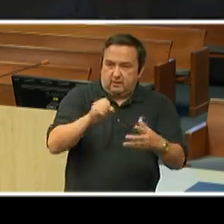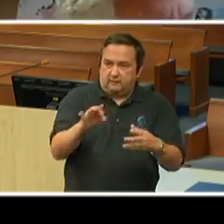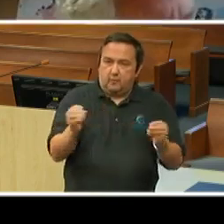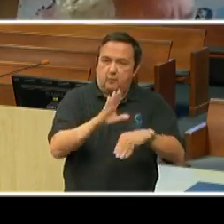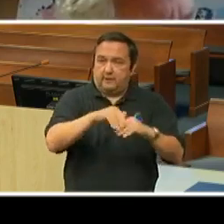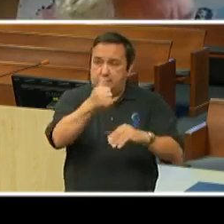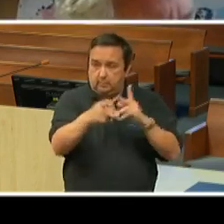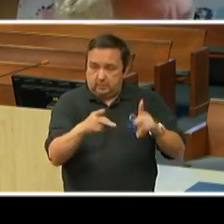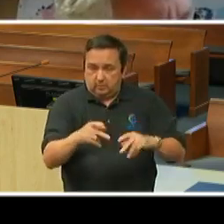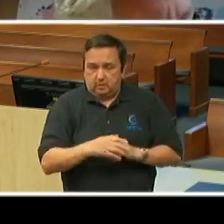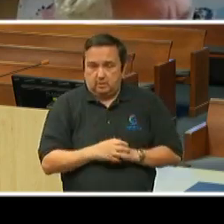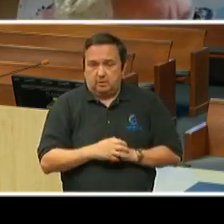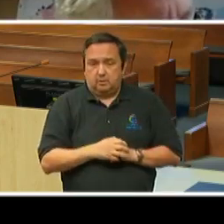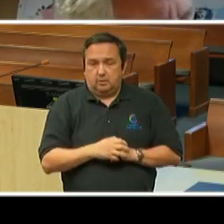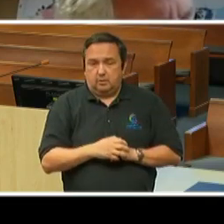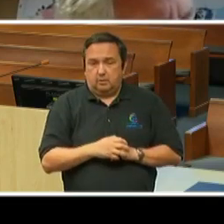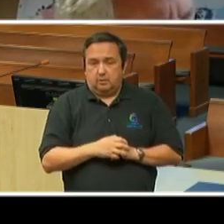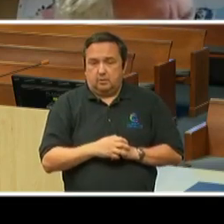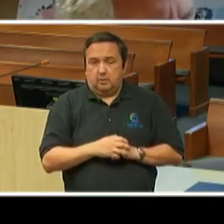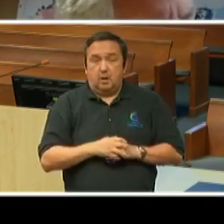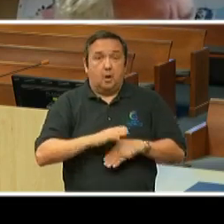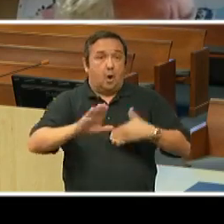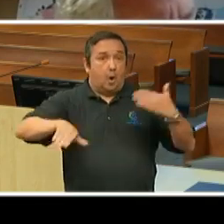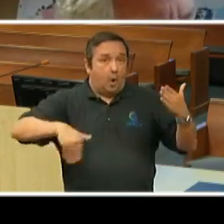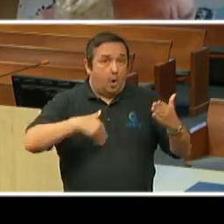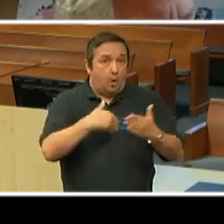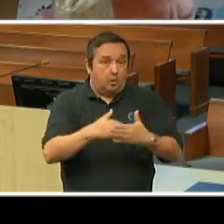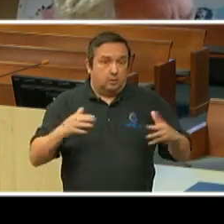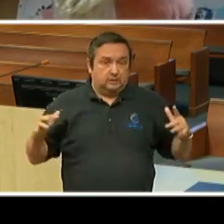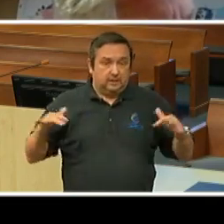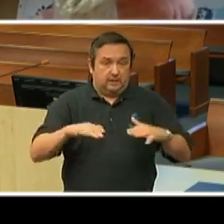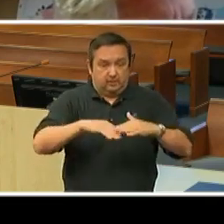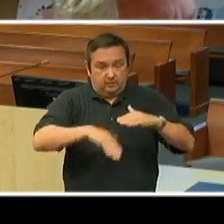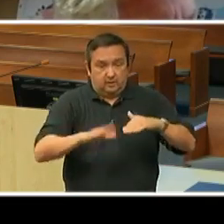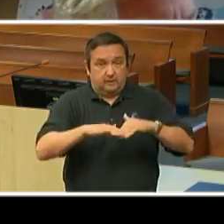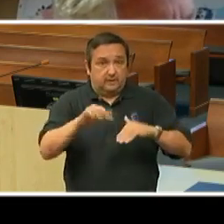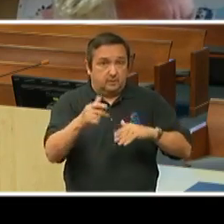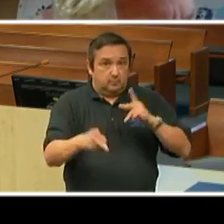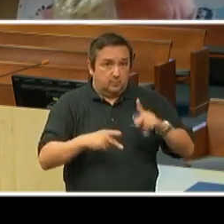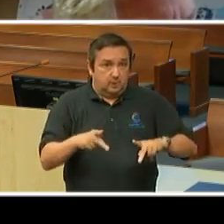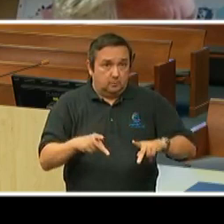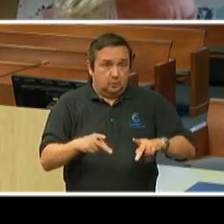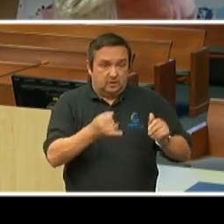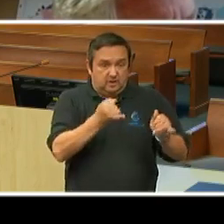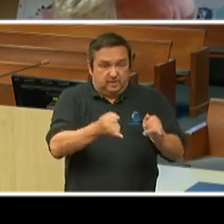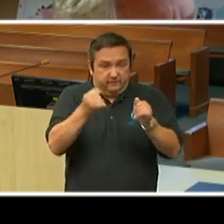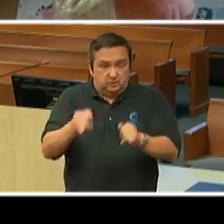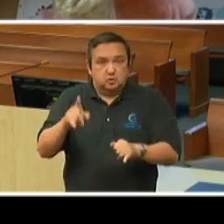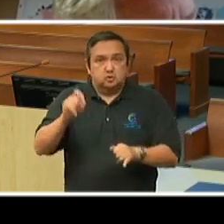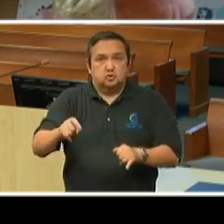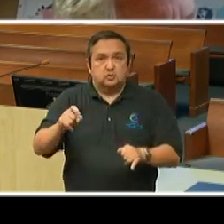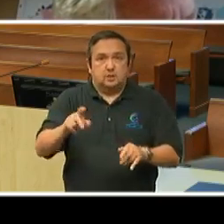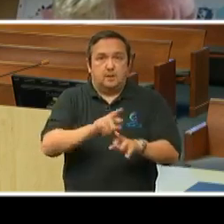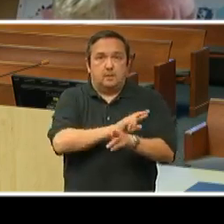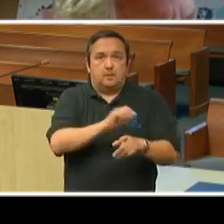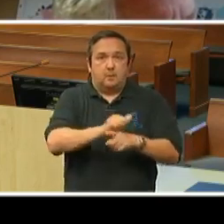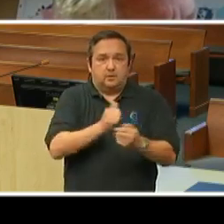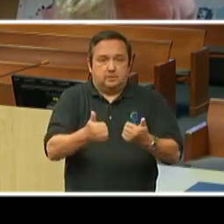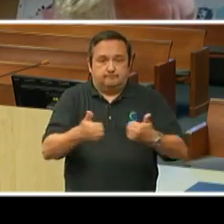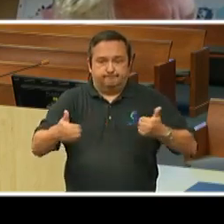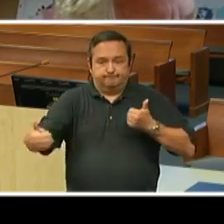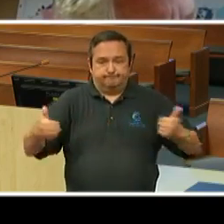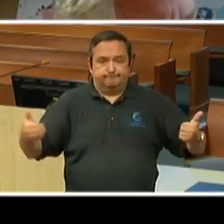10 people. For all gatherings of fewer than 10 people, individuals shall practice